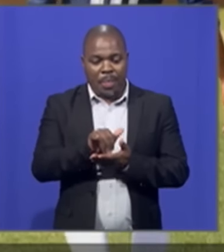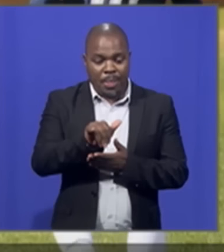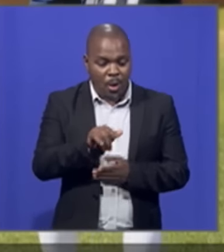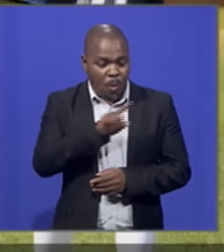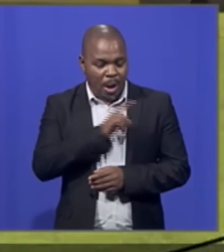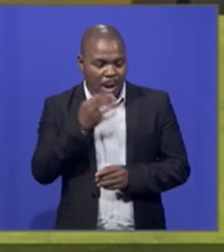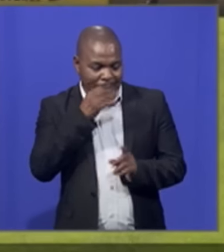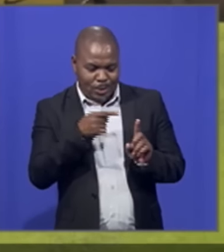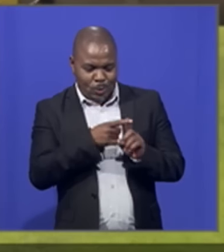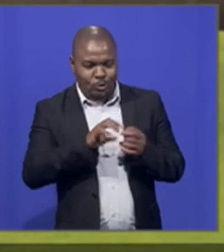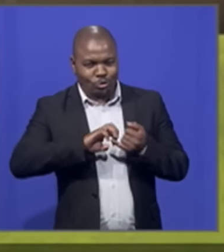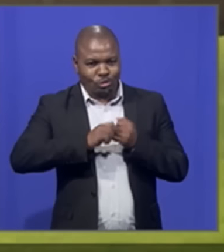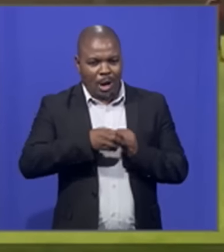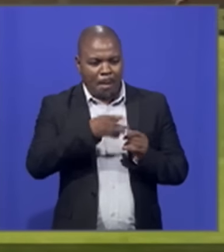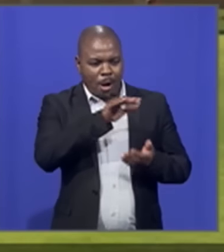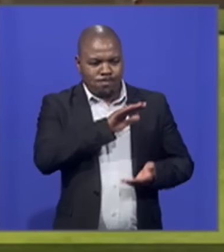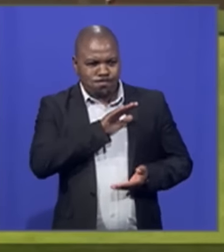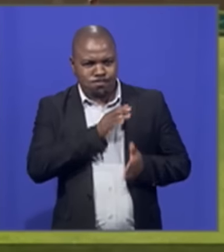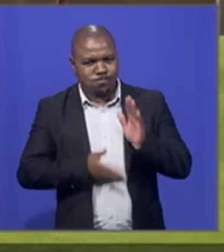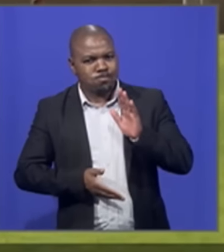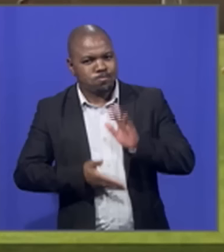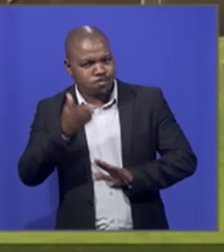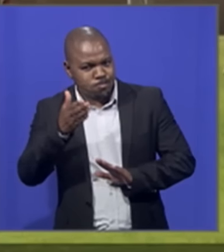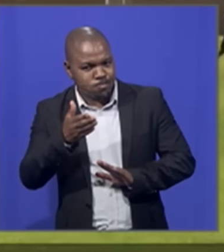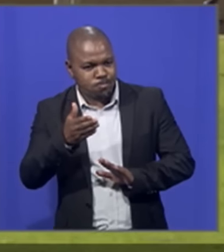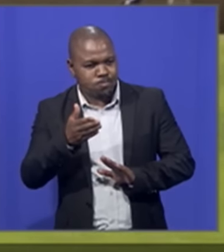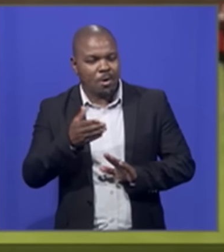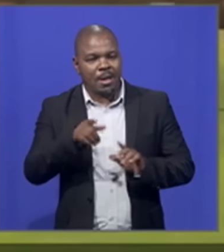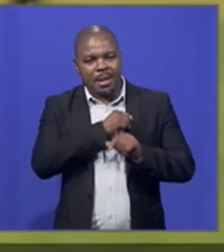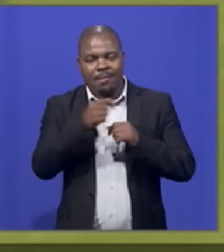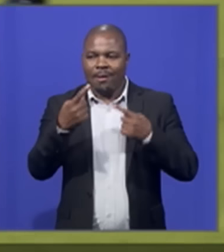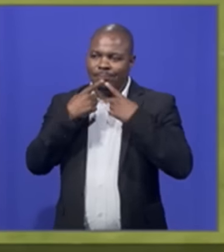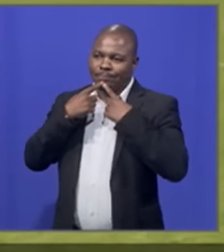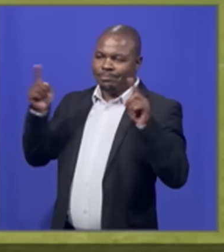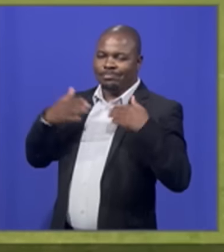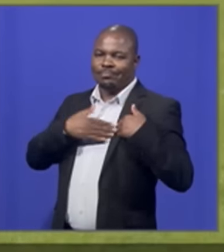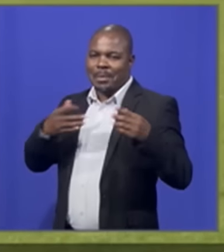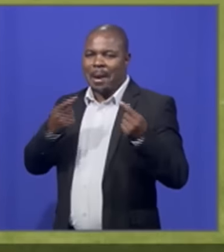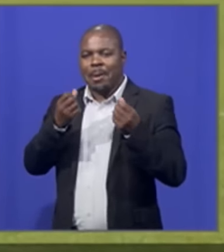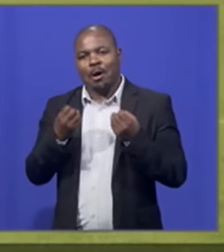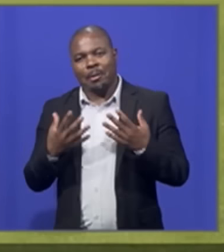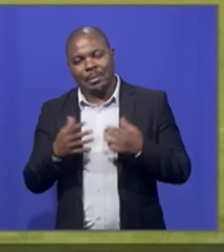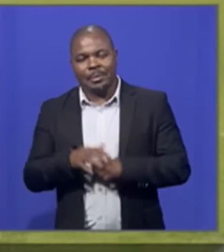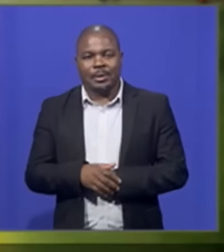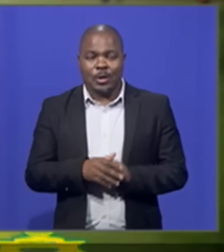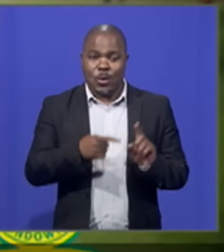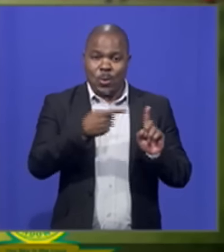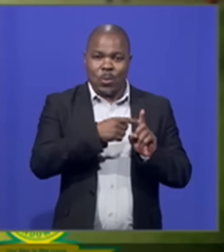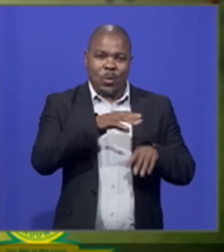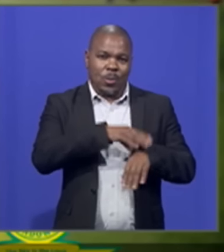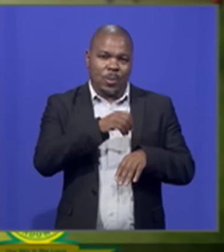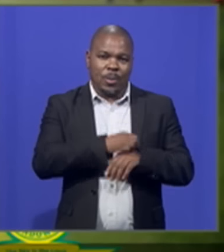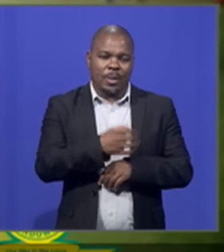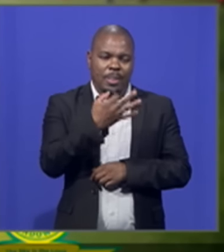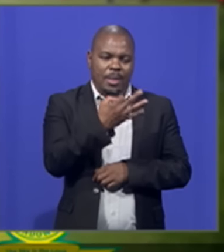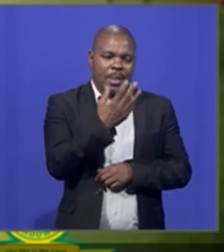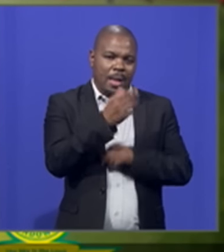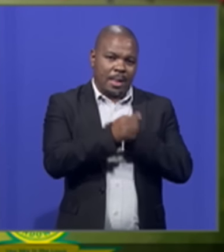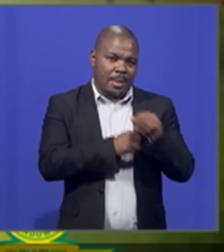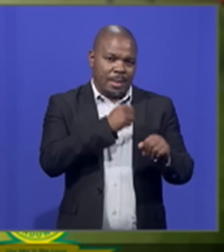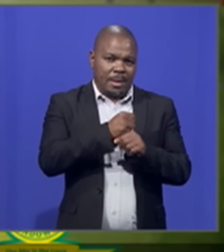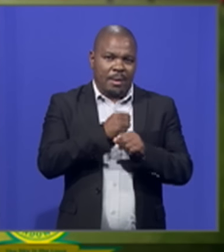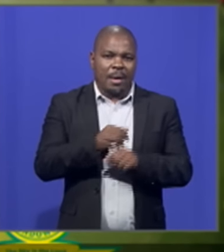tša maiteko a go tloga ka nageng yeo le mašeleng a ka nageng yeo a wa se go a netefatšwa. Mokoena wa mengwaga e 39